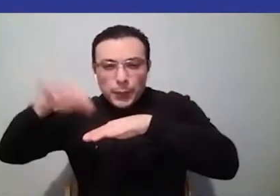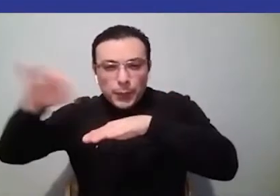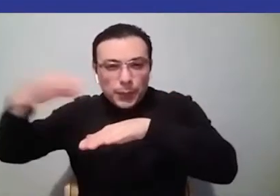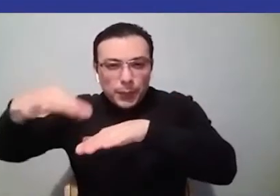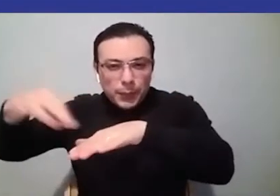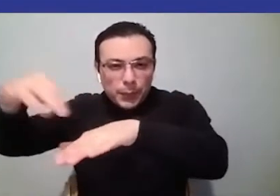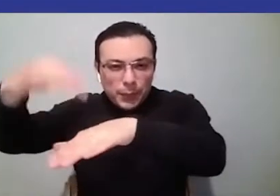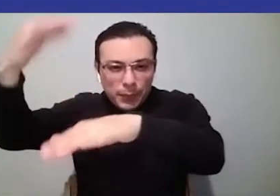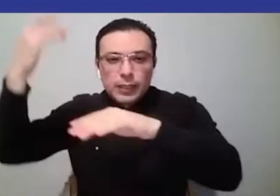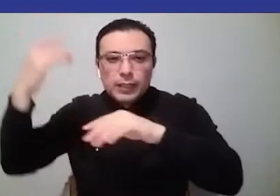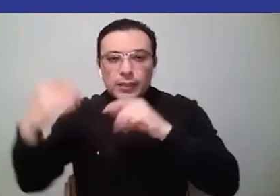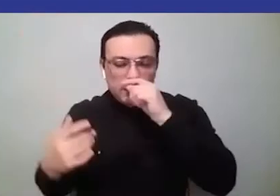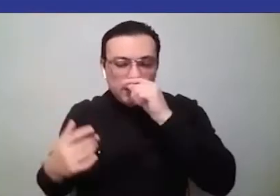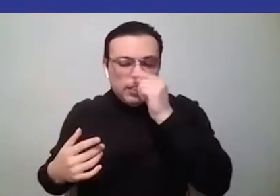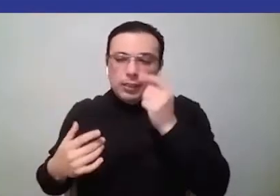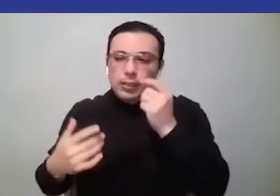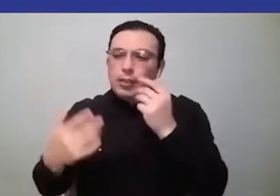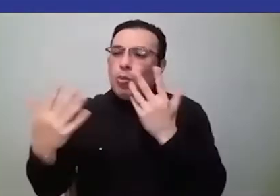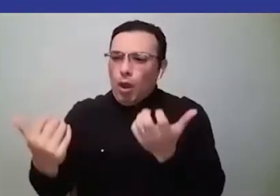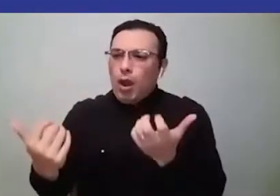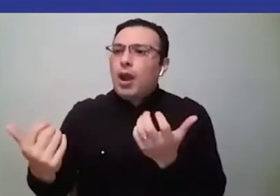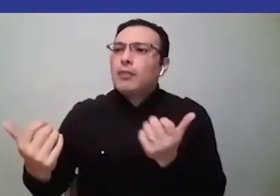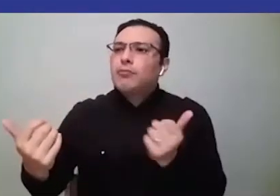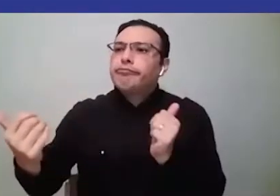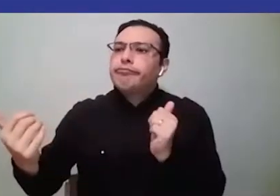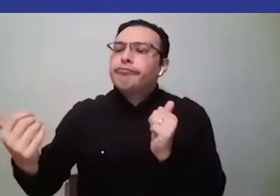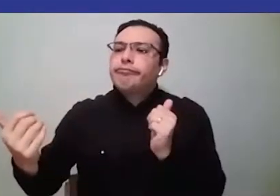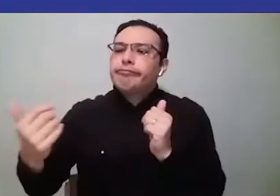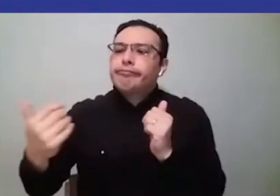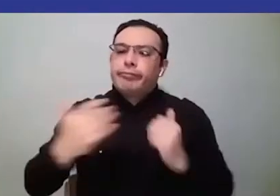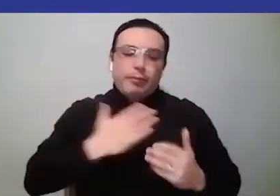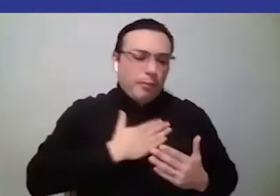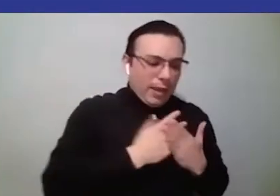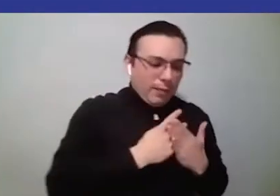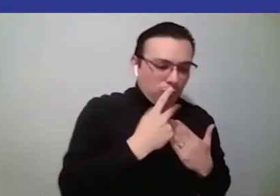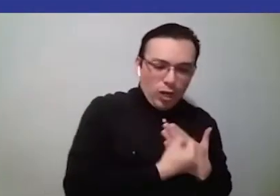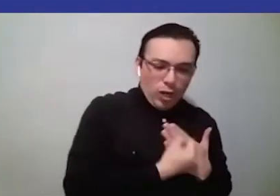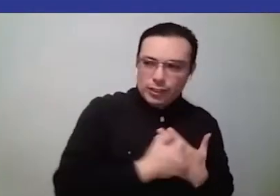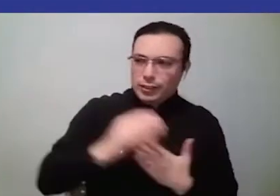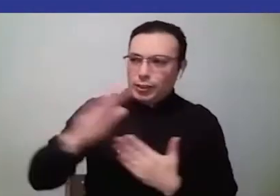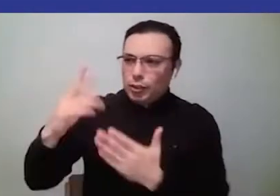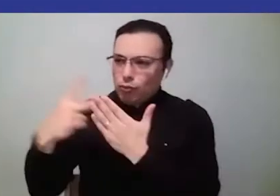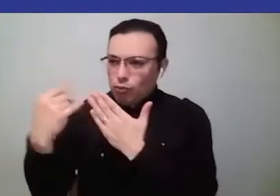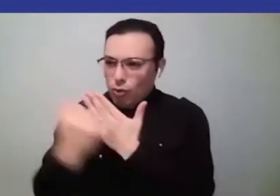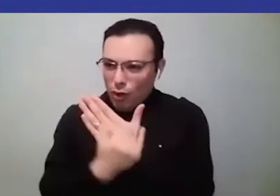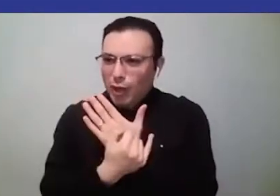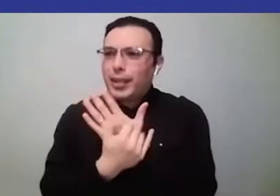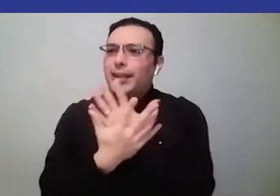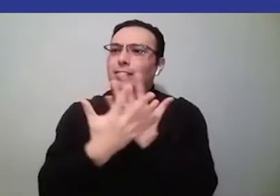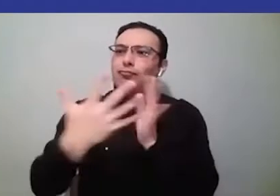our project and our relationships in context and in counter to the Field Museum. And